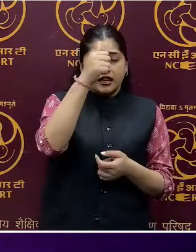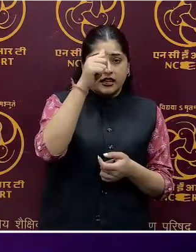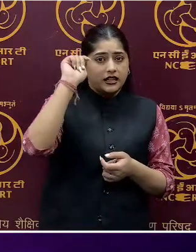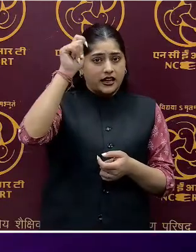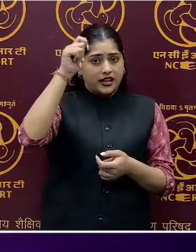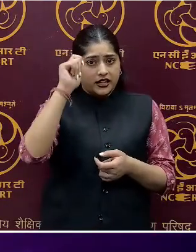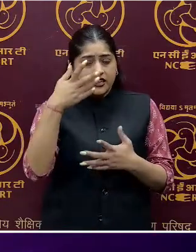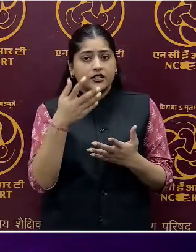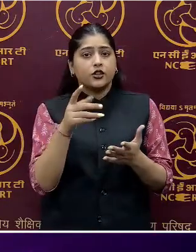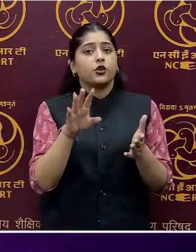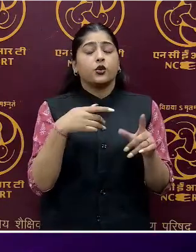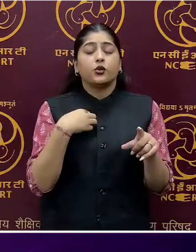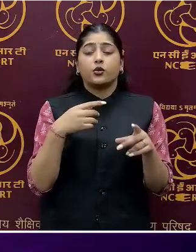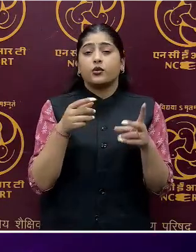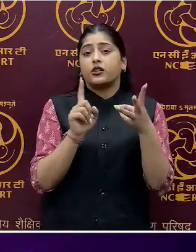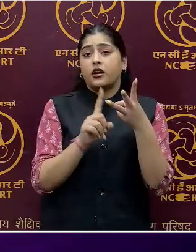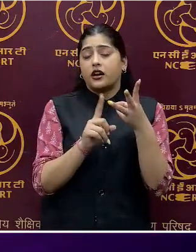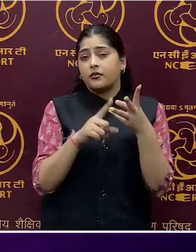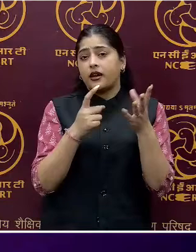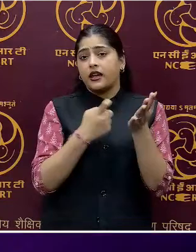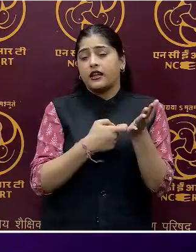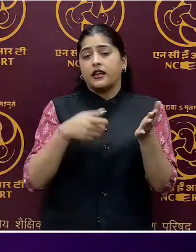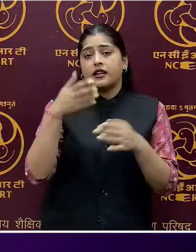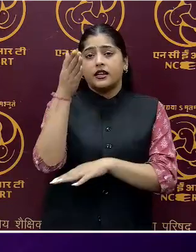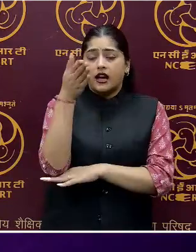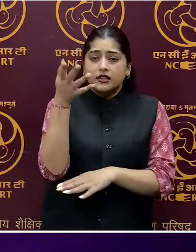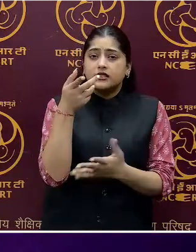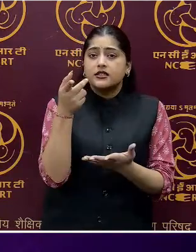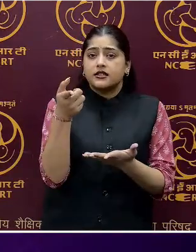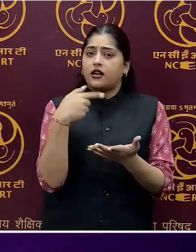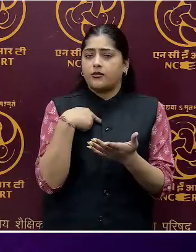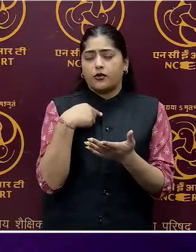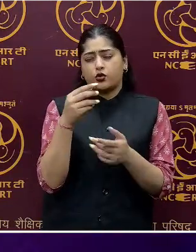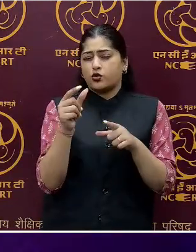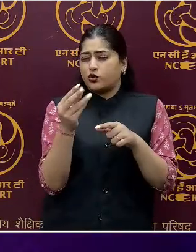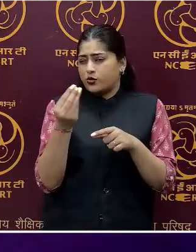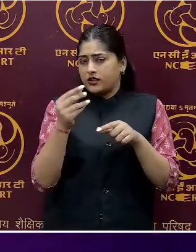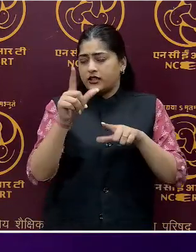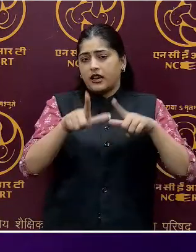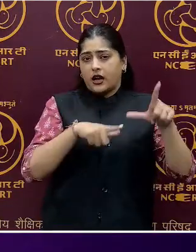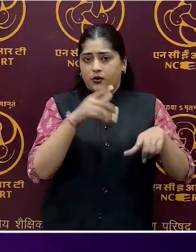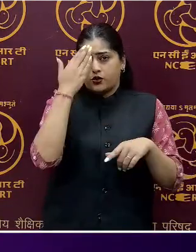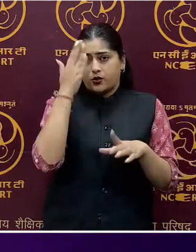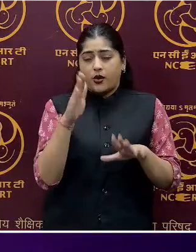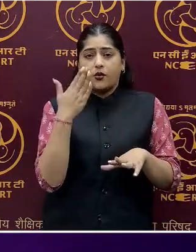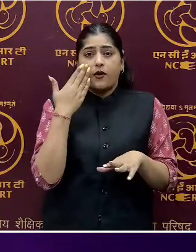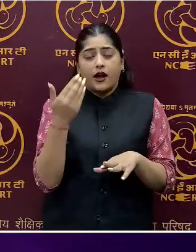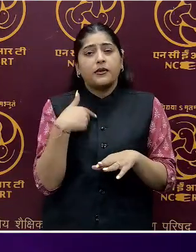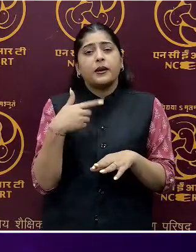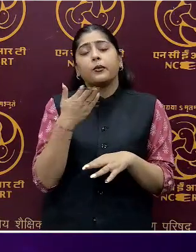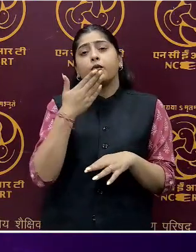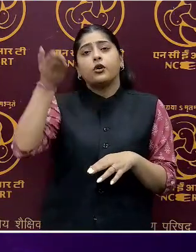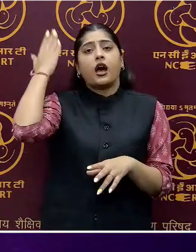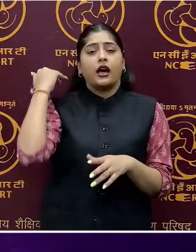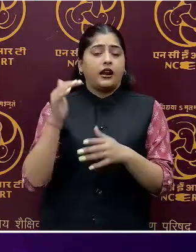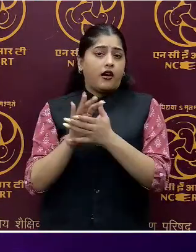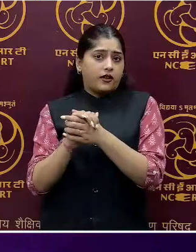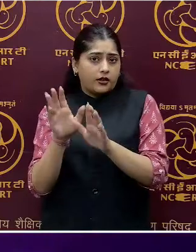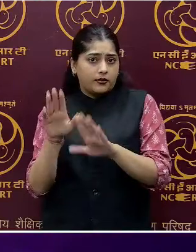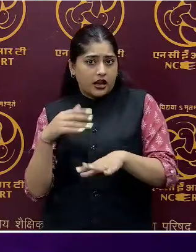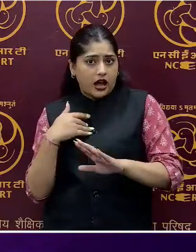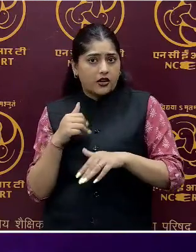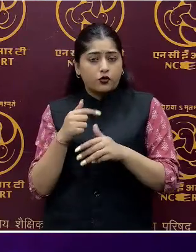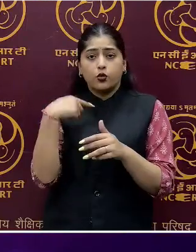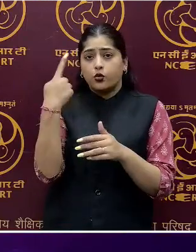know Rajasthani as well, as one of my friend is from Rajasthan, and I am trying to learn this language as well. Very nice.